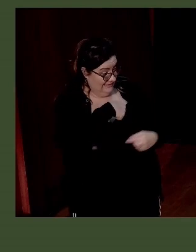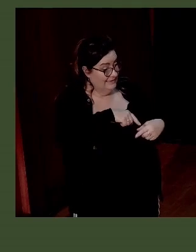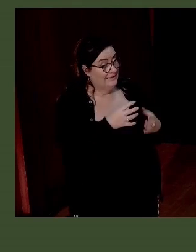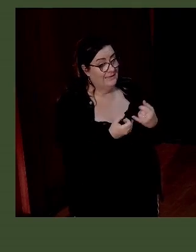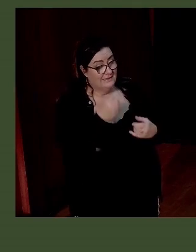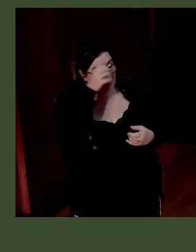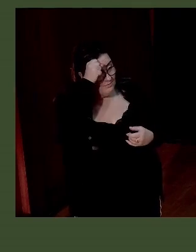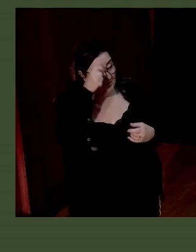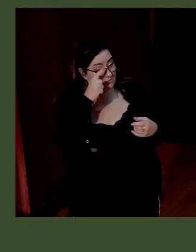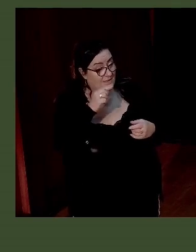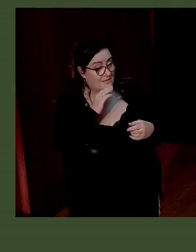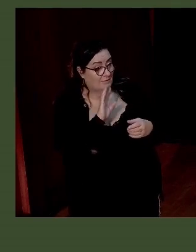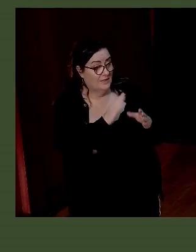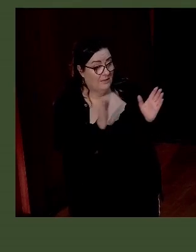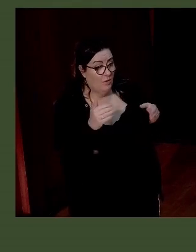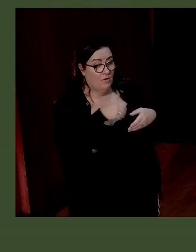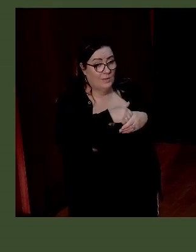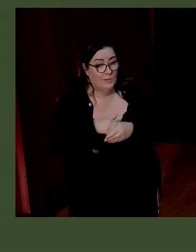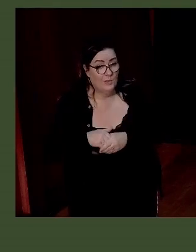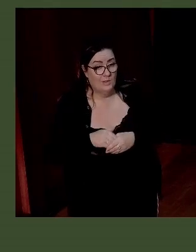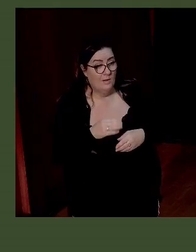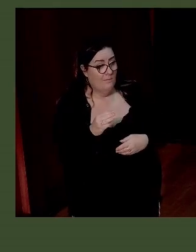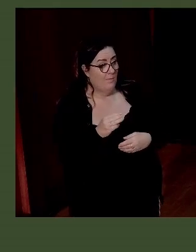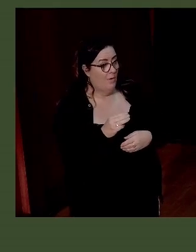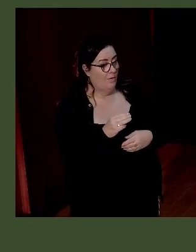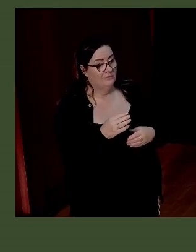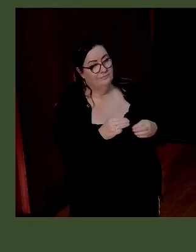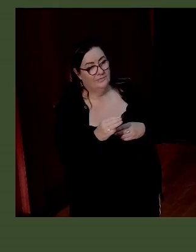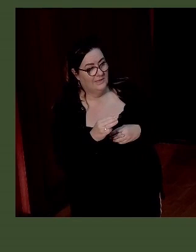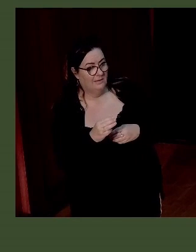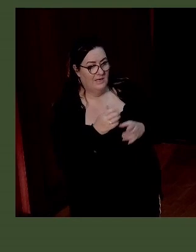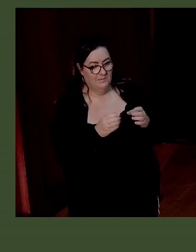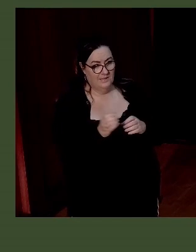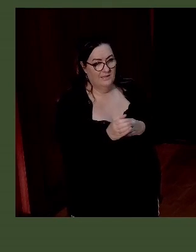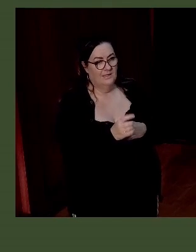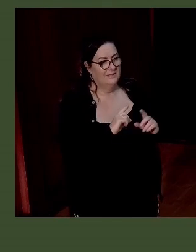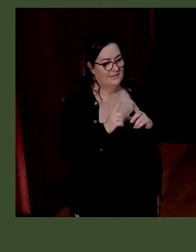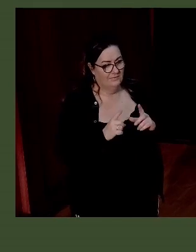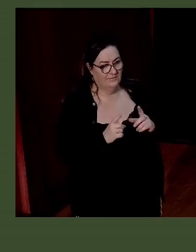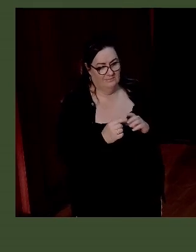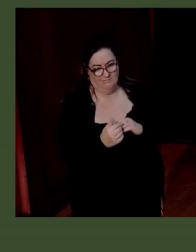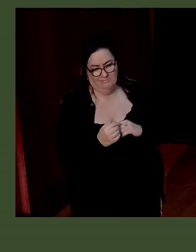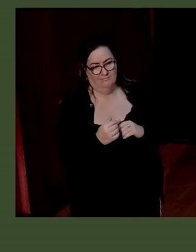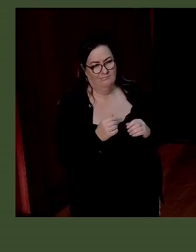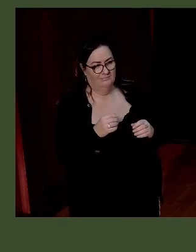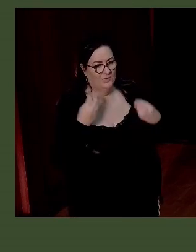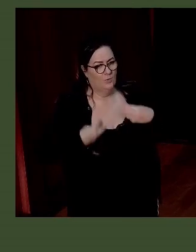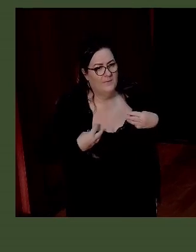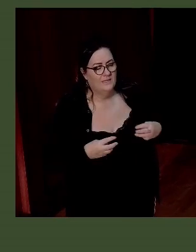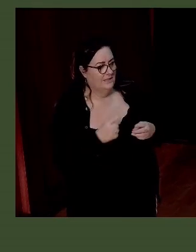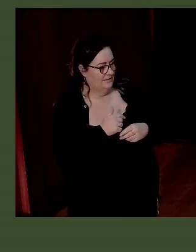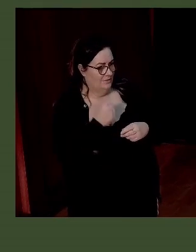events lead to a broader inclusion of, for instance, more inconvenient female bodies in modern Irish history, and to